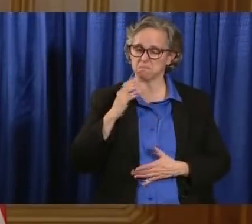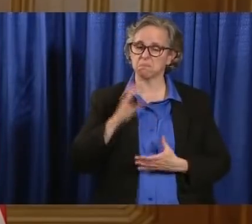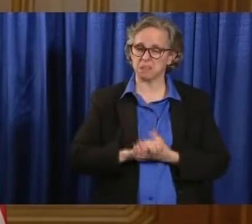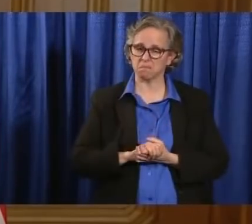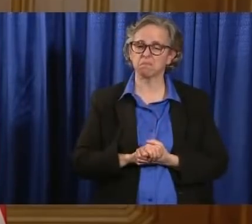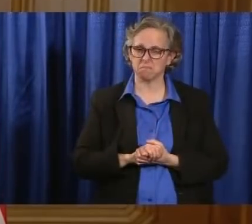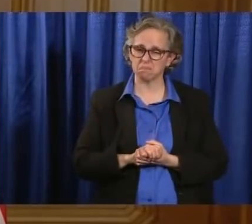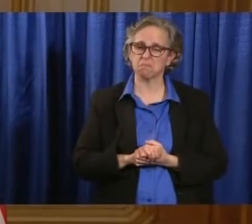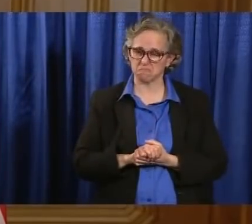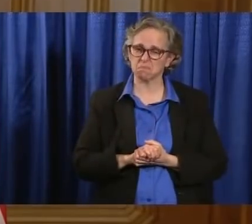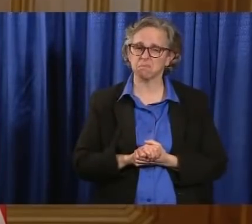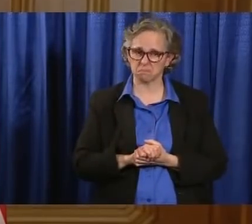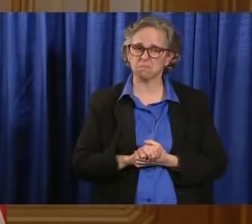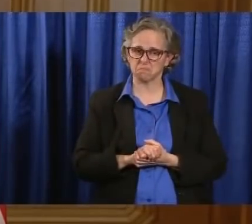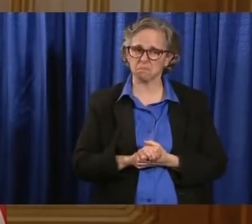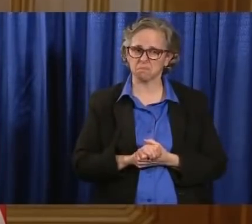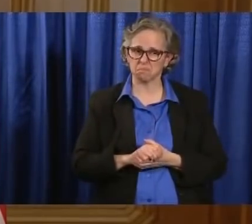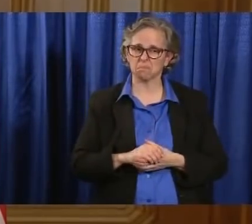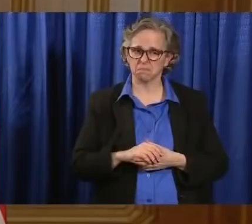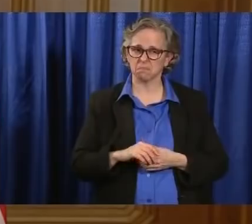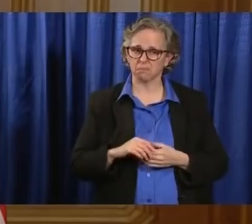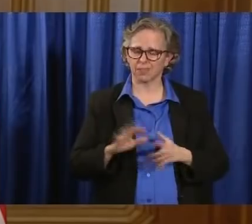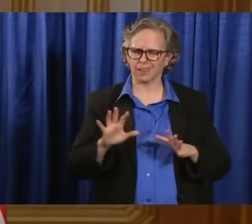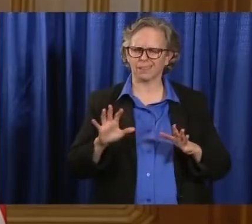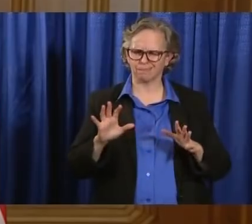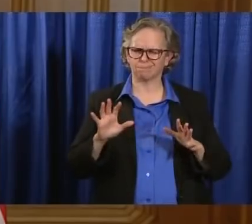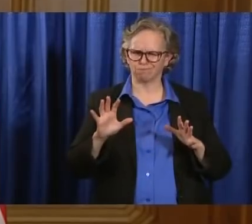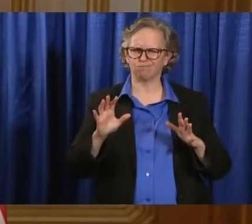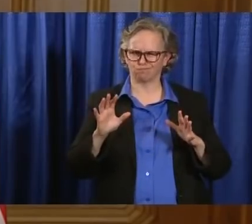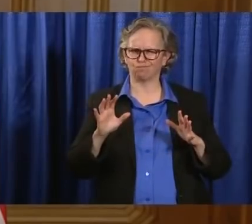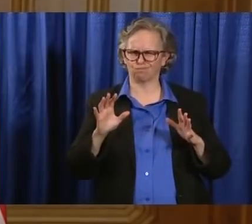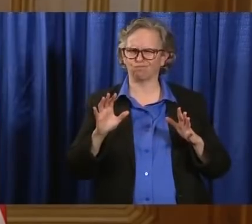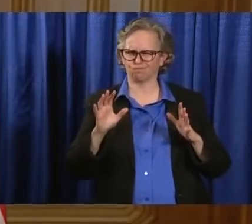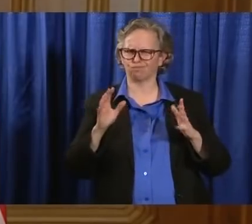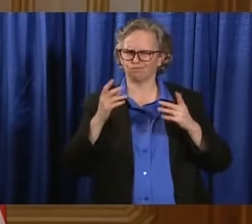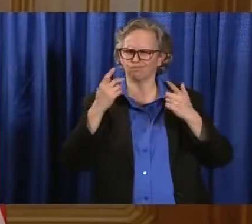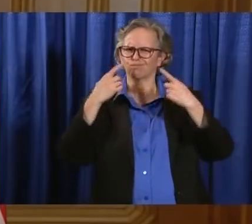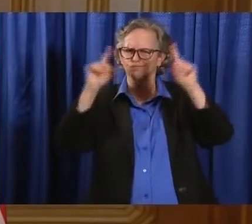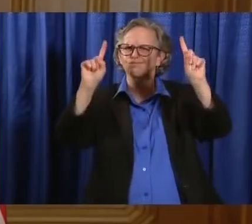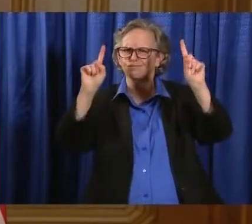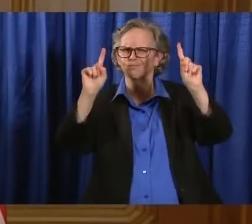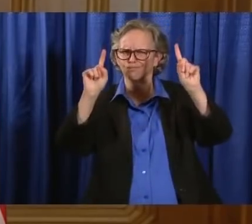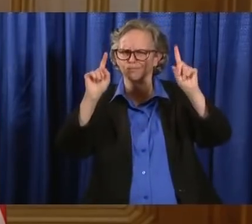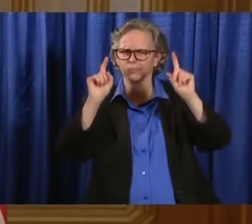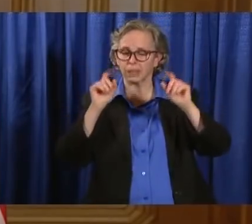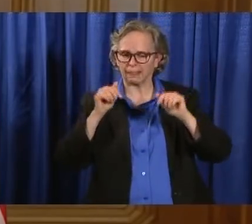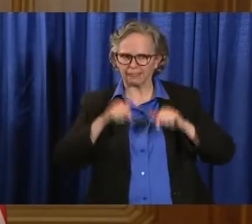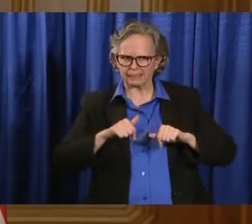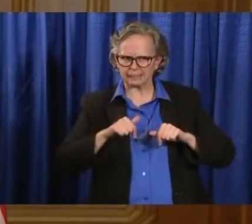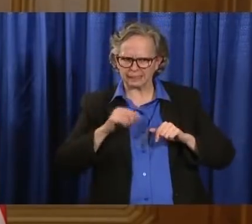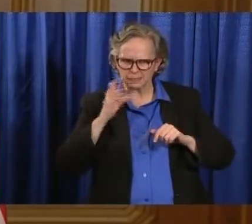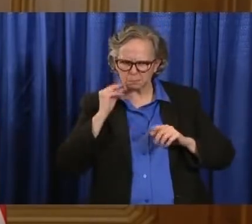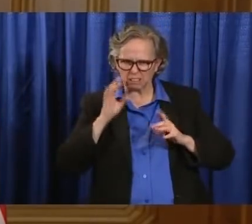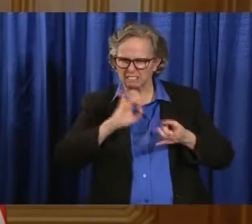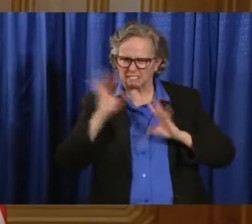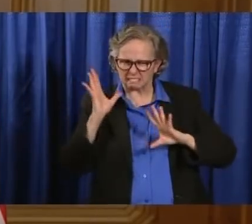one of the really positive things that's going to come out of this horrible tragedy is a public awareness of, yes, in